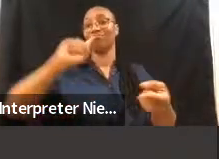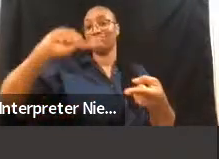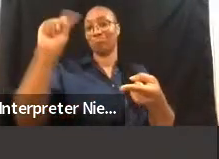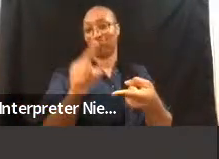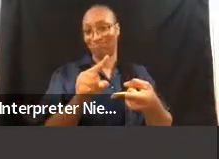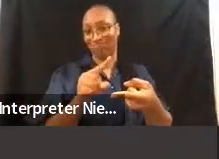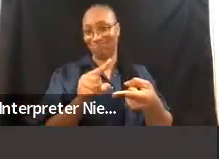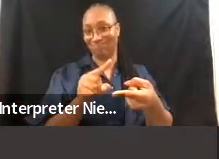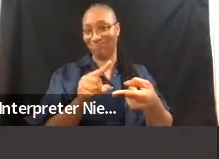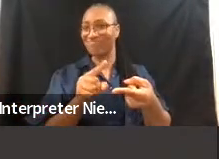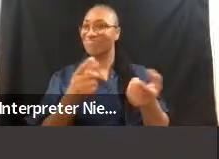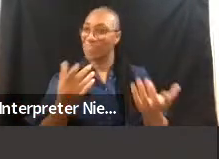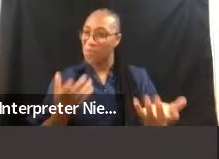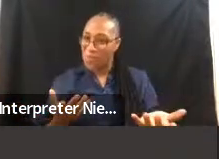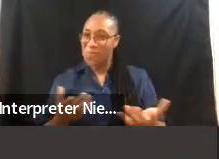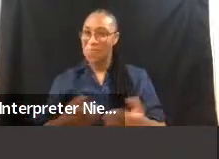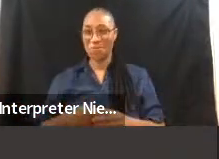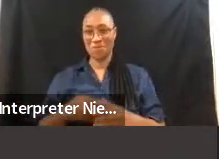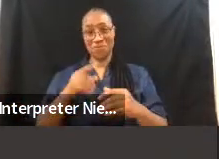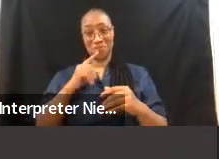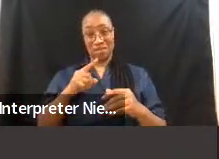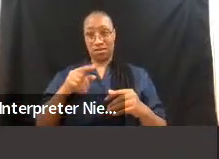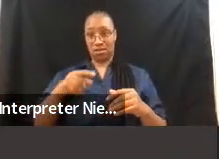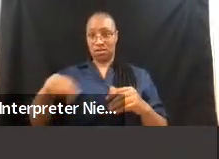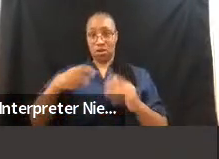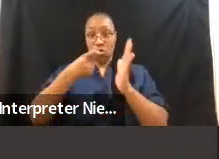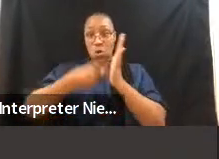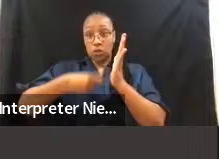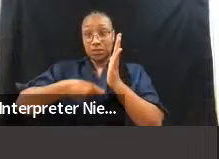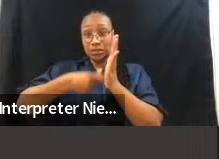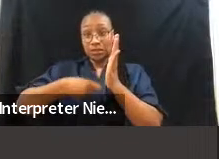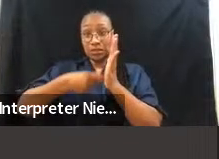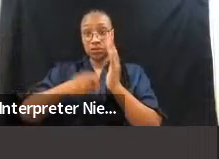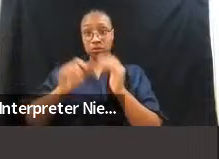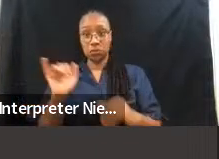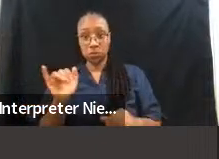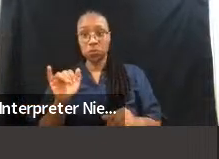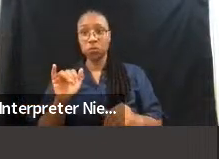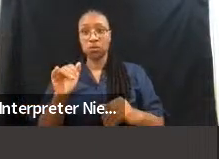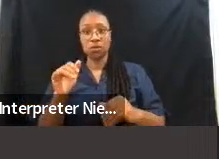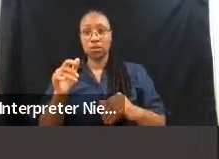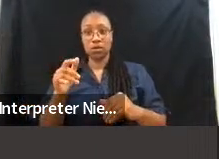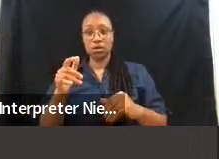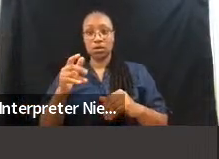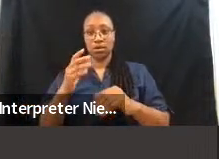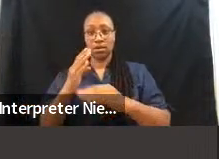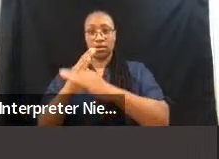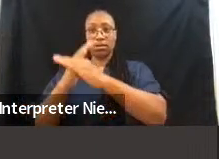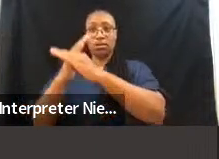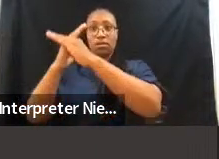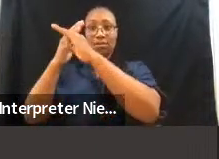economic costs of treating chronic illnesses resulting from preventable illnesses.